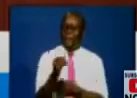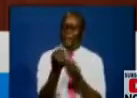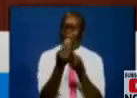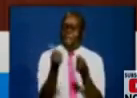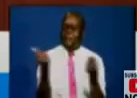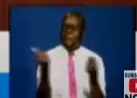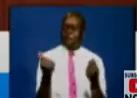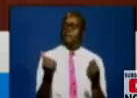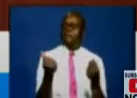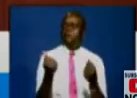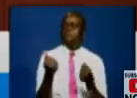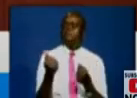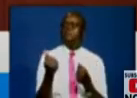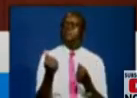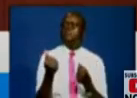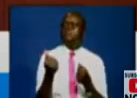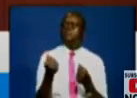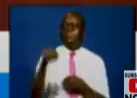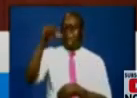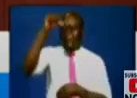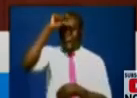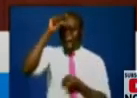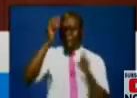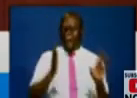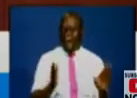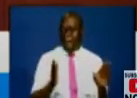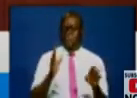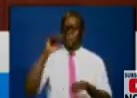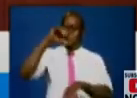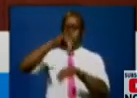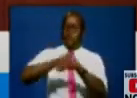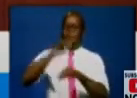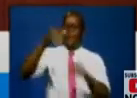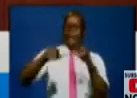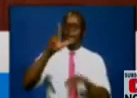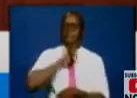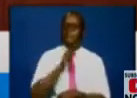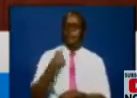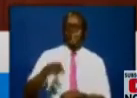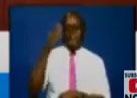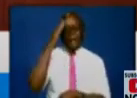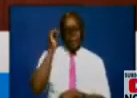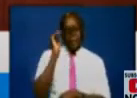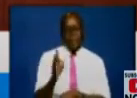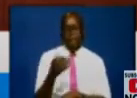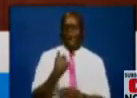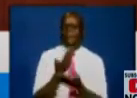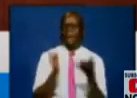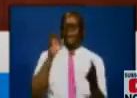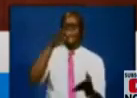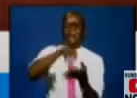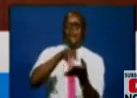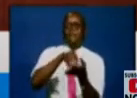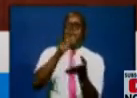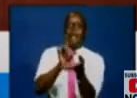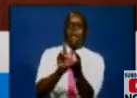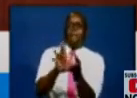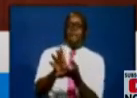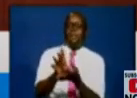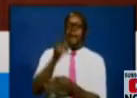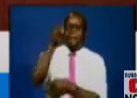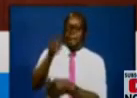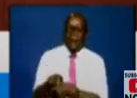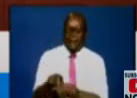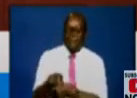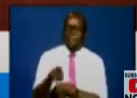handful of the governors that have gotten elected, I know if there is a case for impeachment, it should have